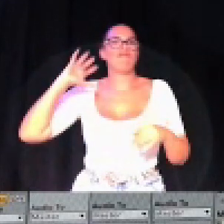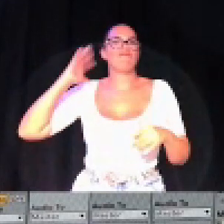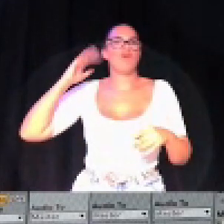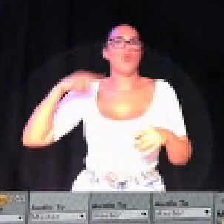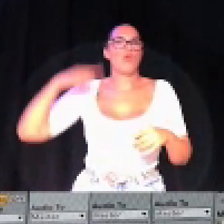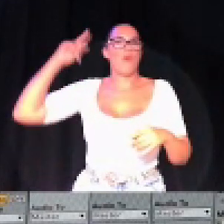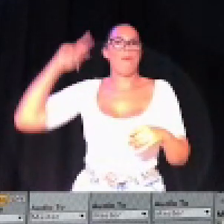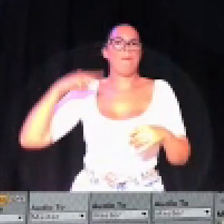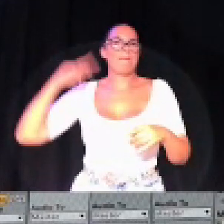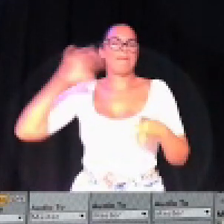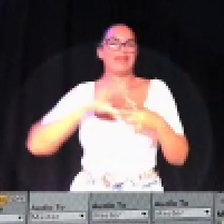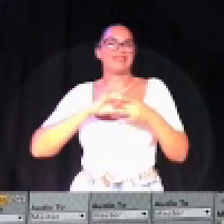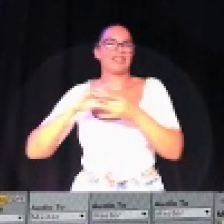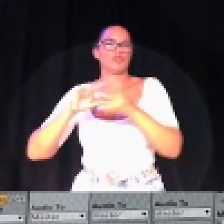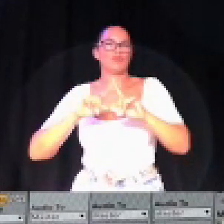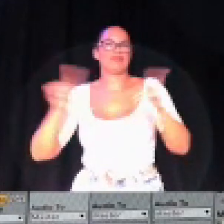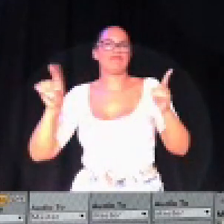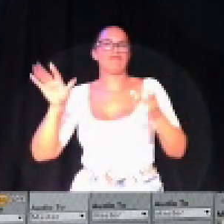sensor.